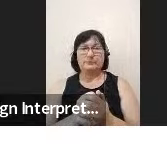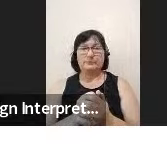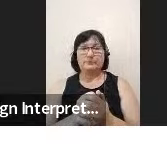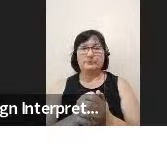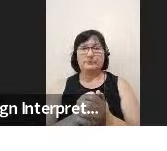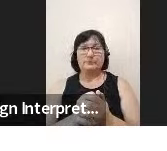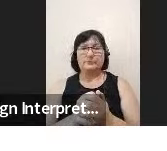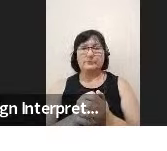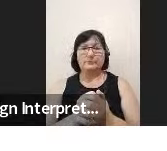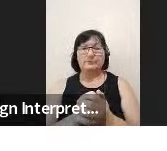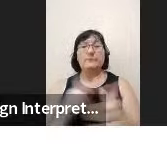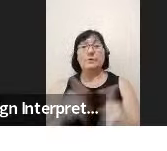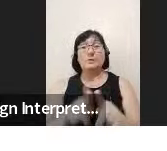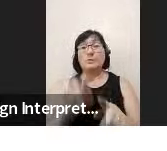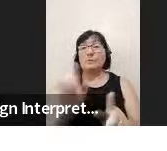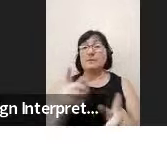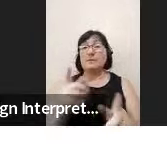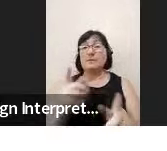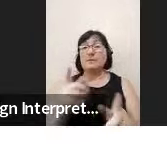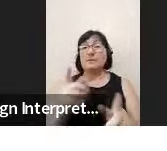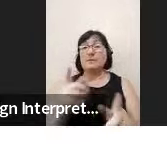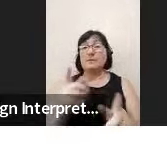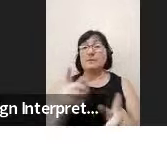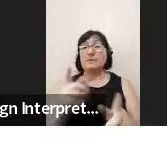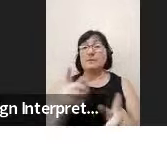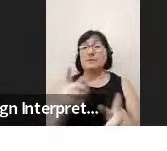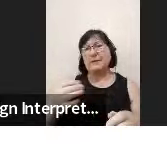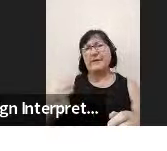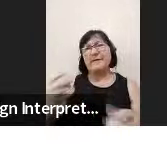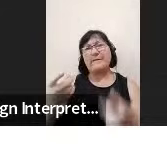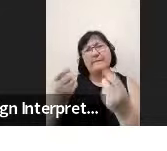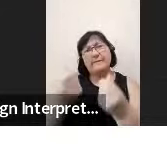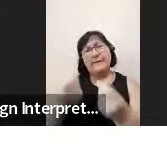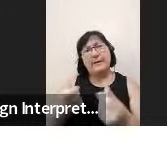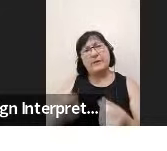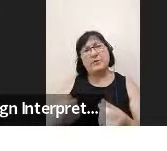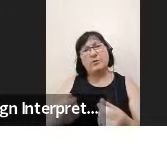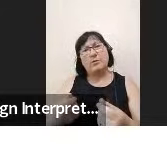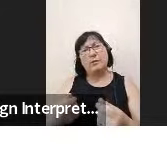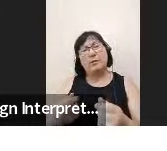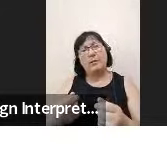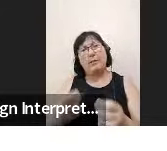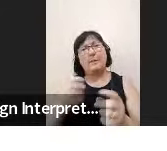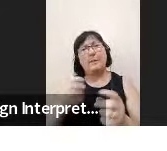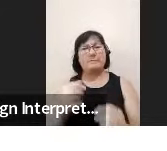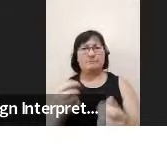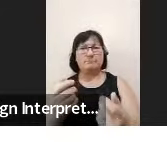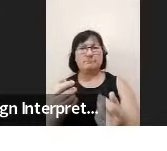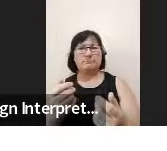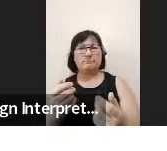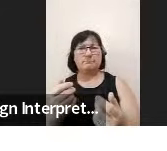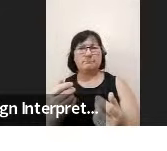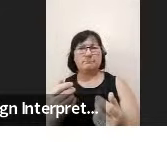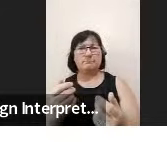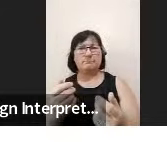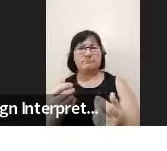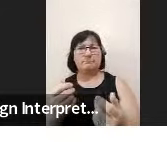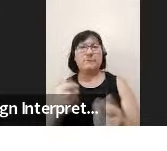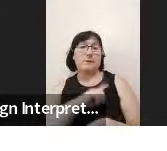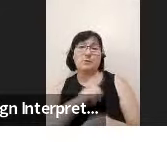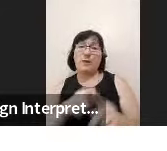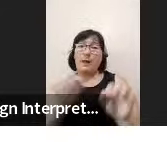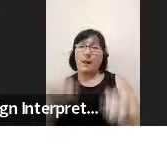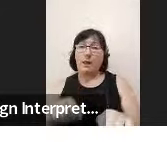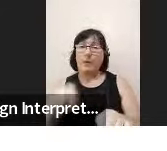resources. Why sufficient financial resources? This is because we allow your goods to go